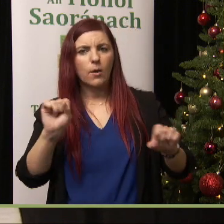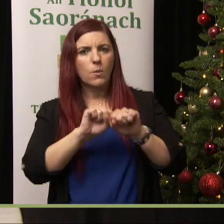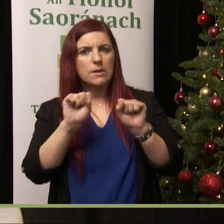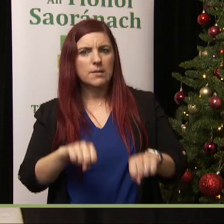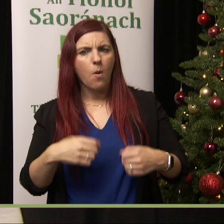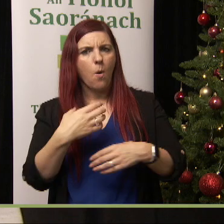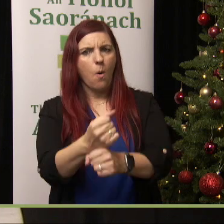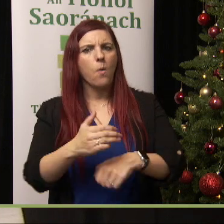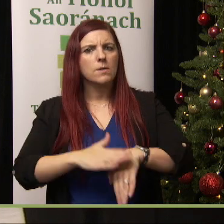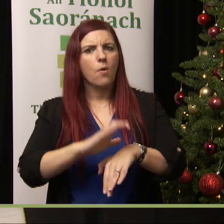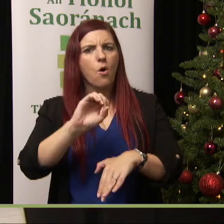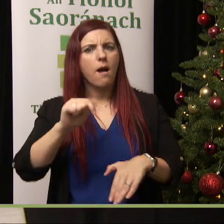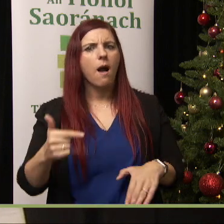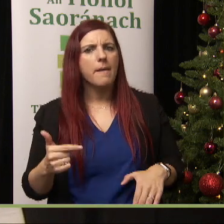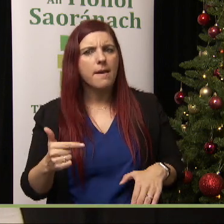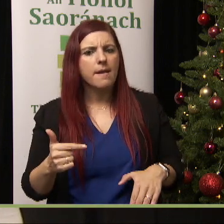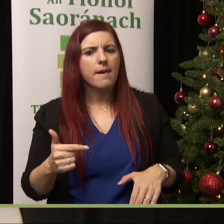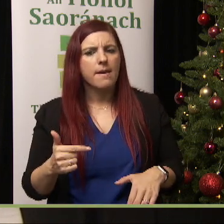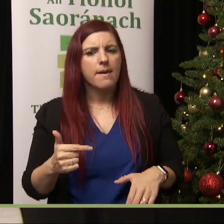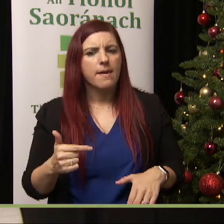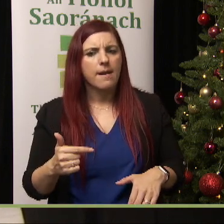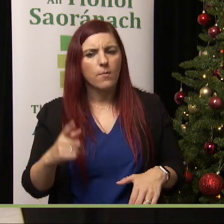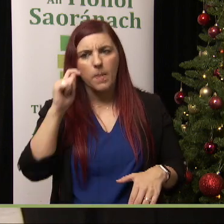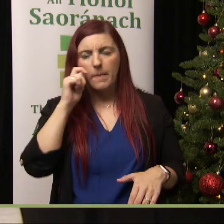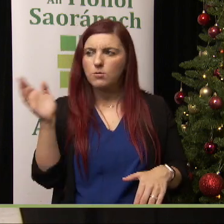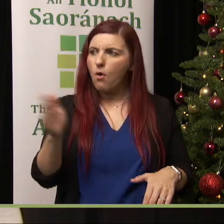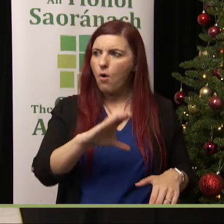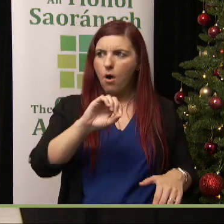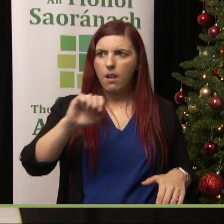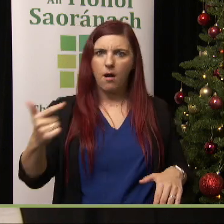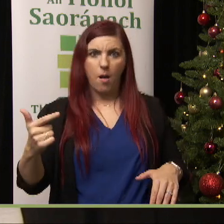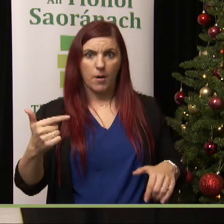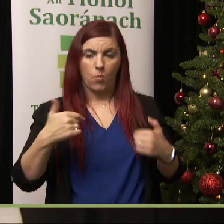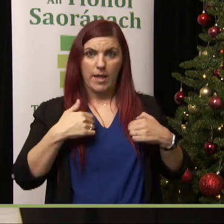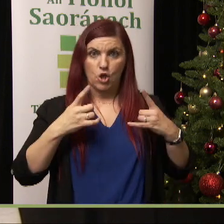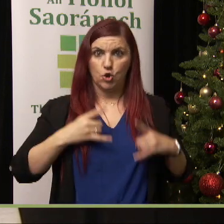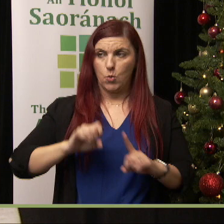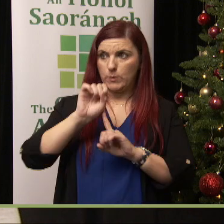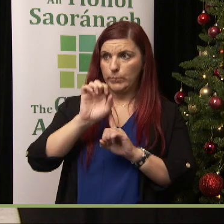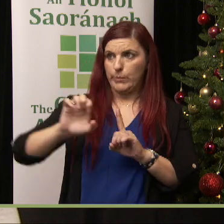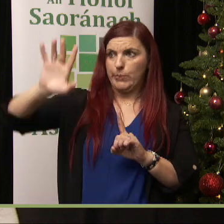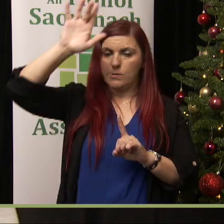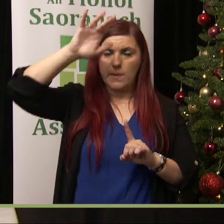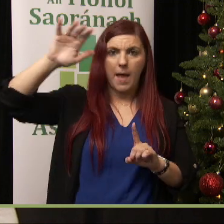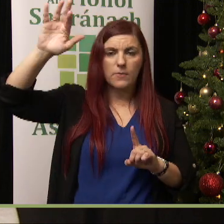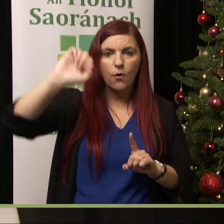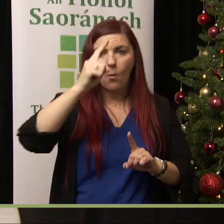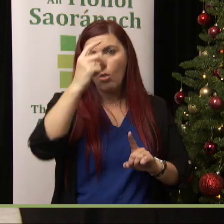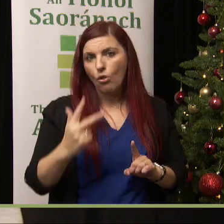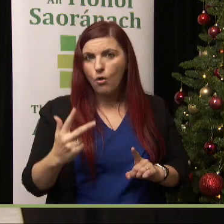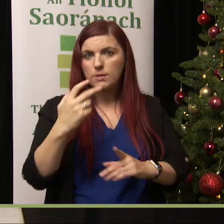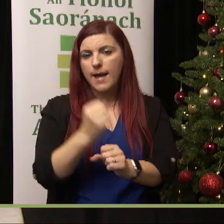carbon. And in actual fact, of all the carbon that humans have put into the atmosphere, 1/3 is held